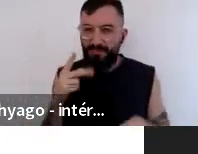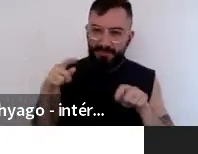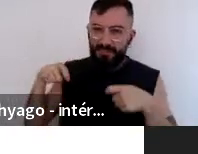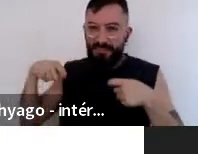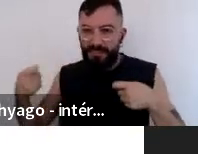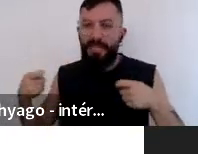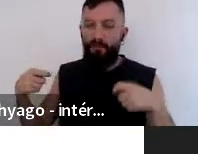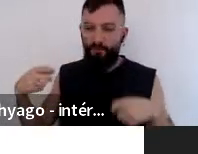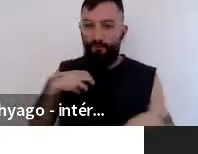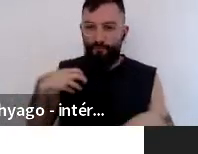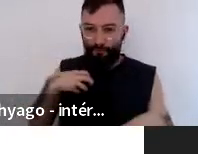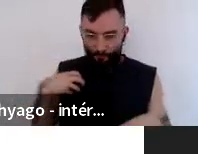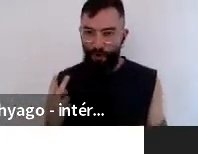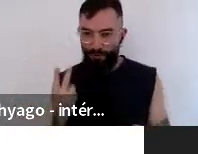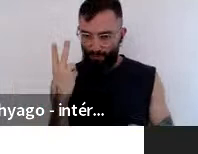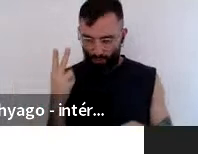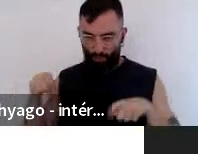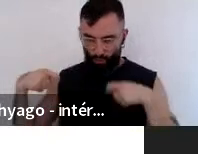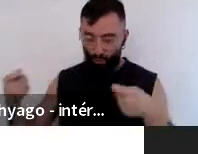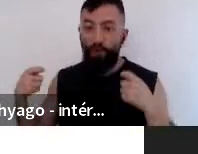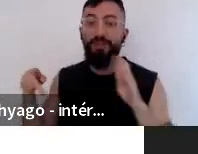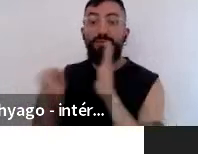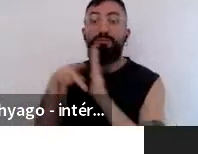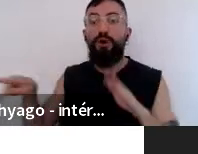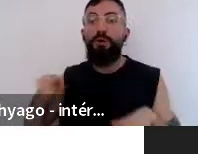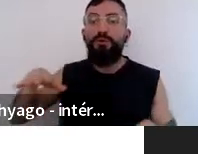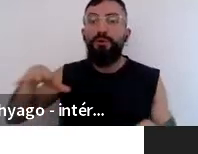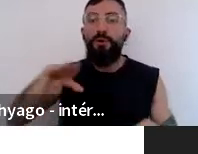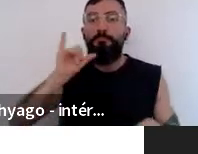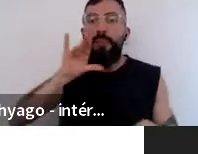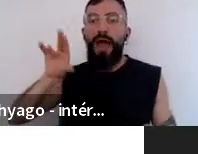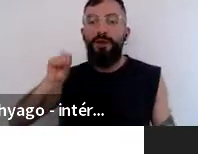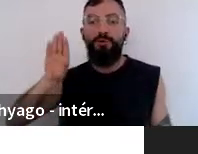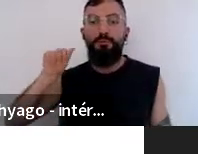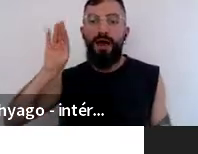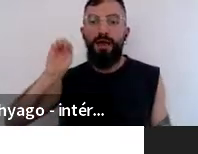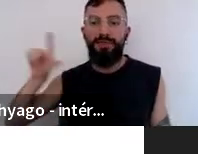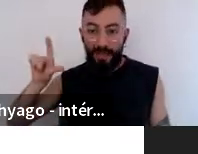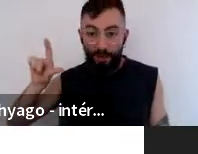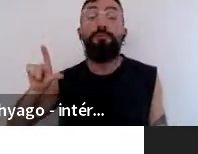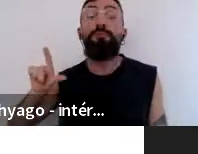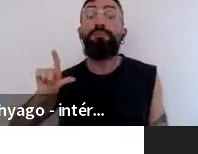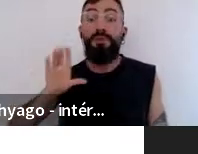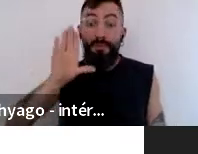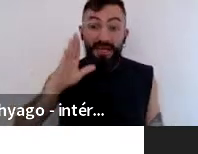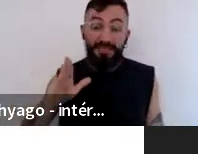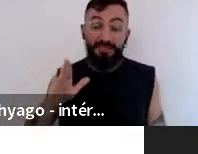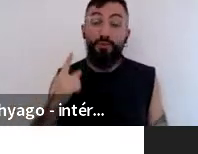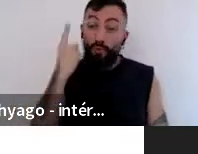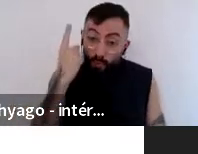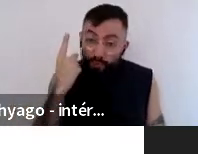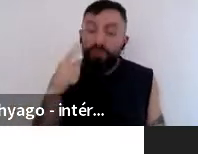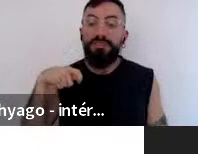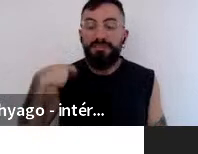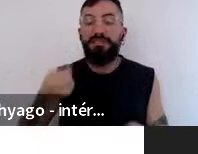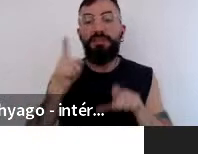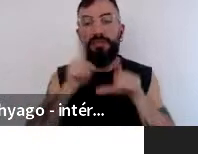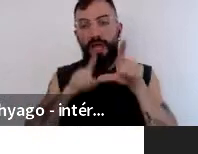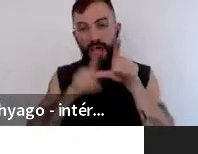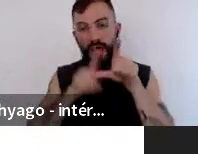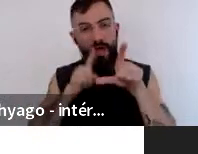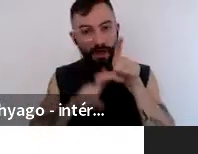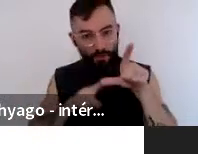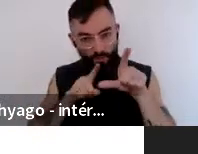neighborhood called Batel. One of them is an initialized form of